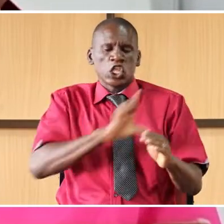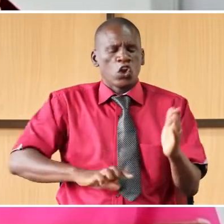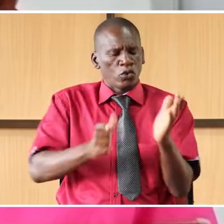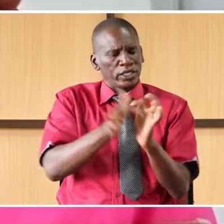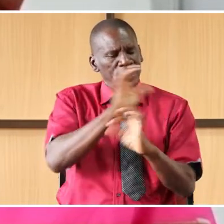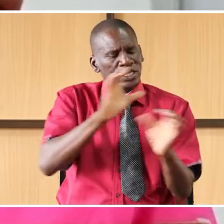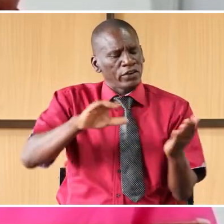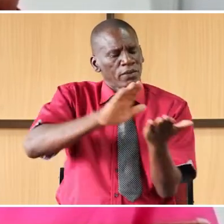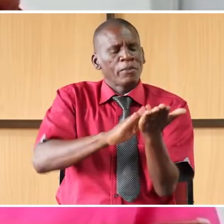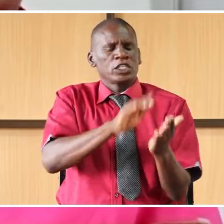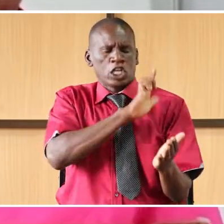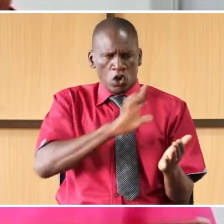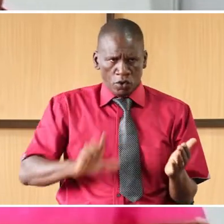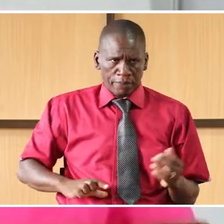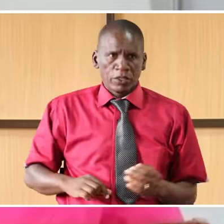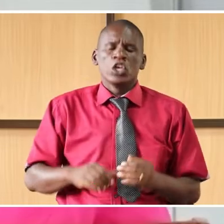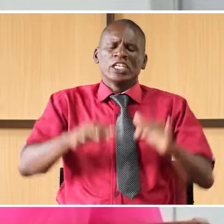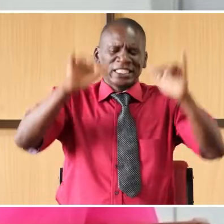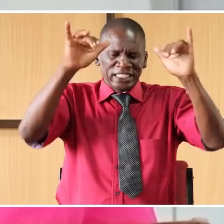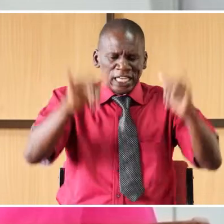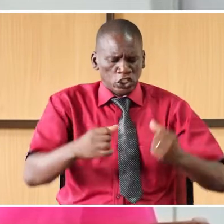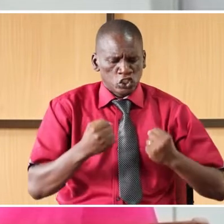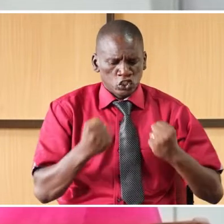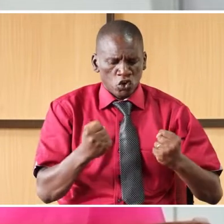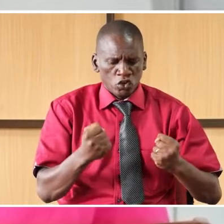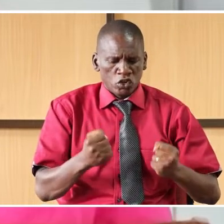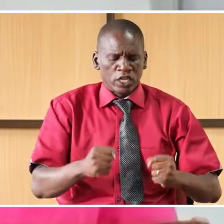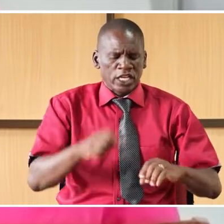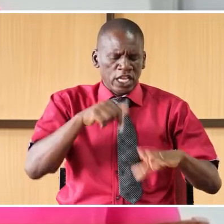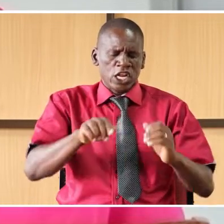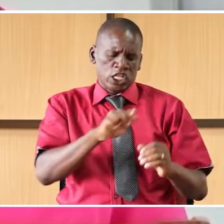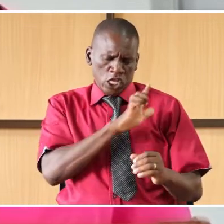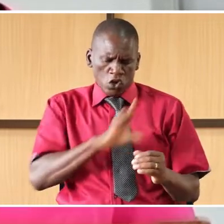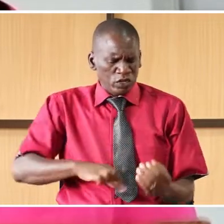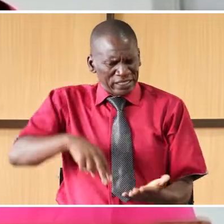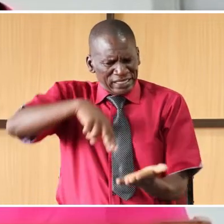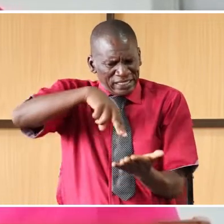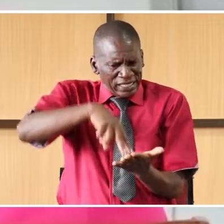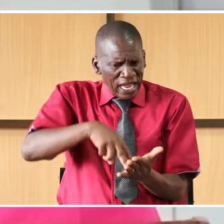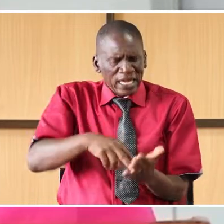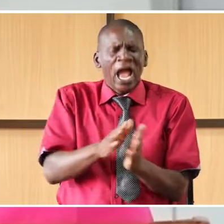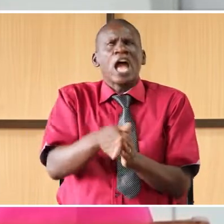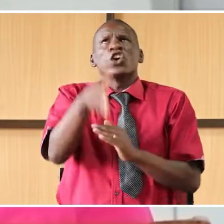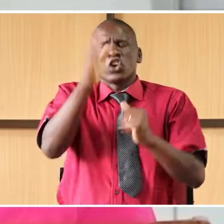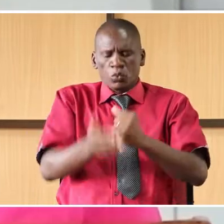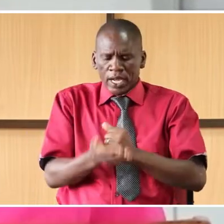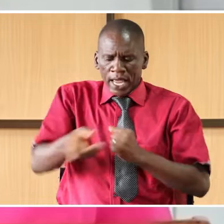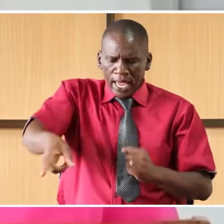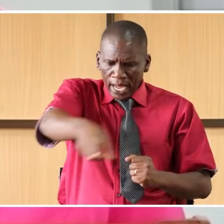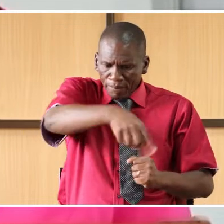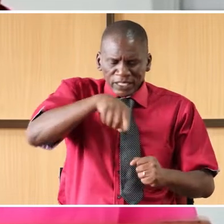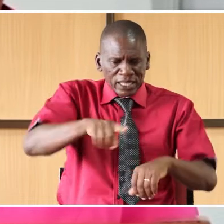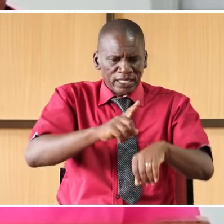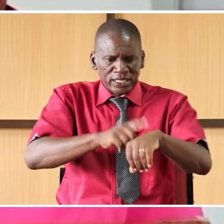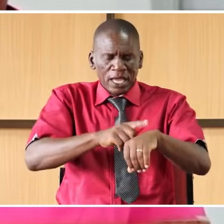Christ. Praise God. So we will remain stable in him. We will stand. He will help us in these